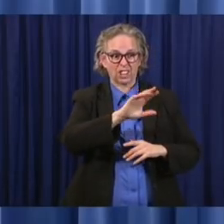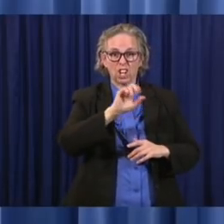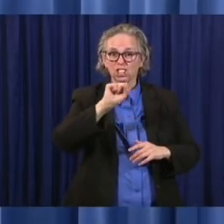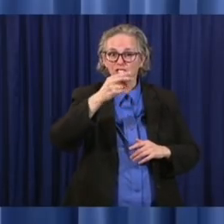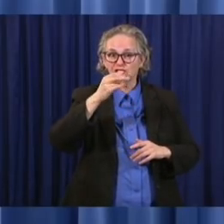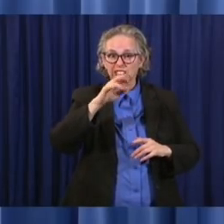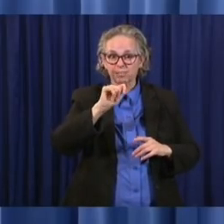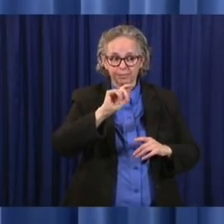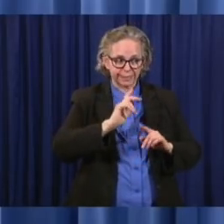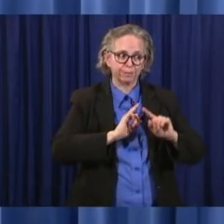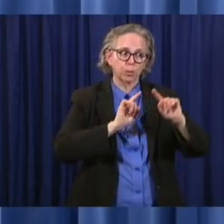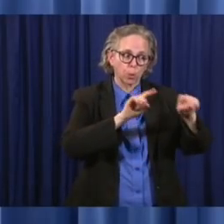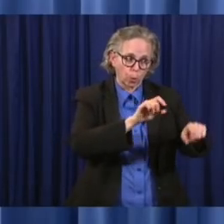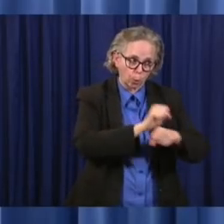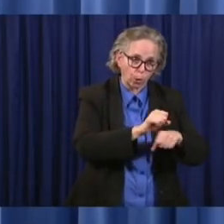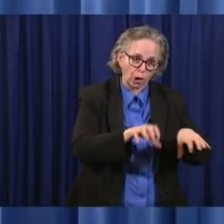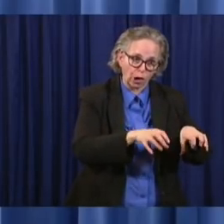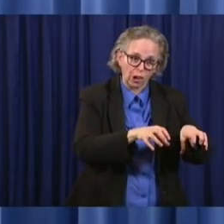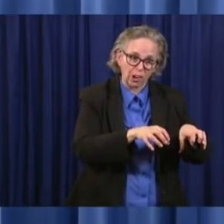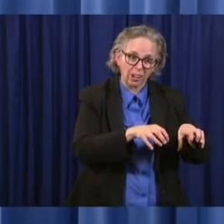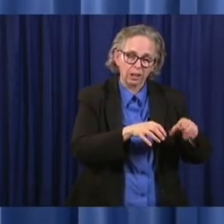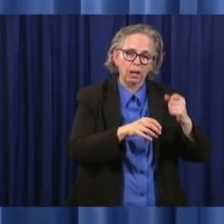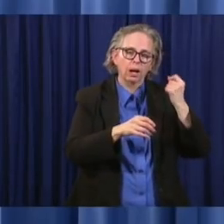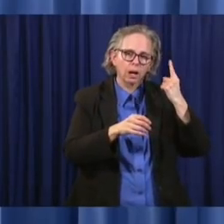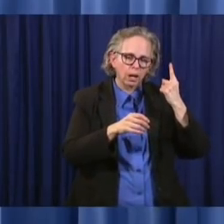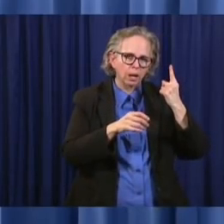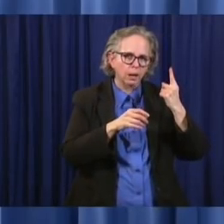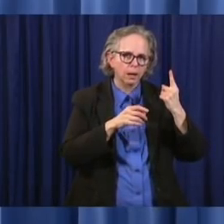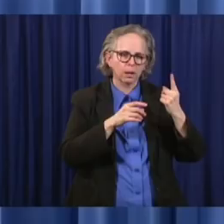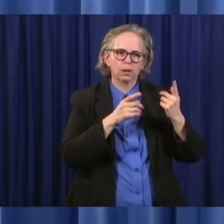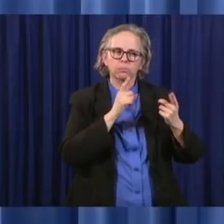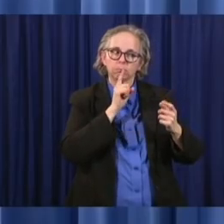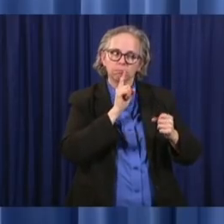what we can assure the employee